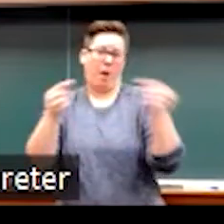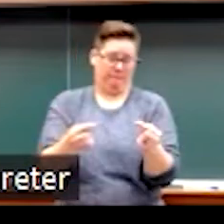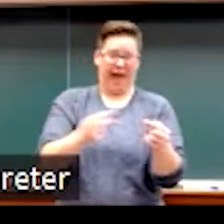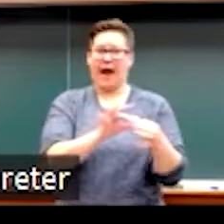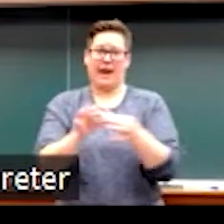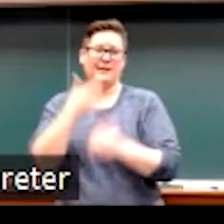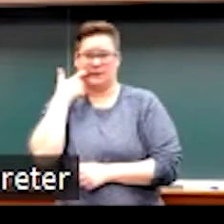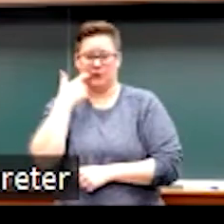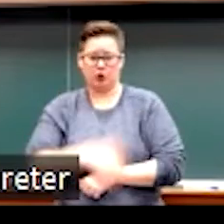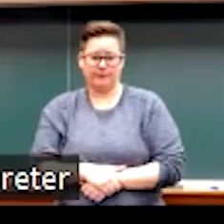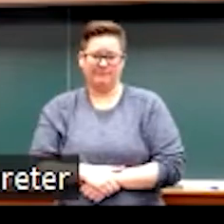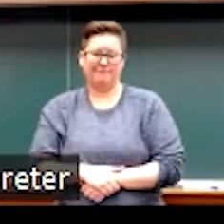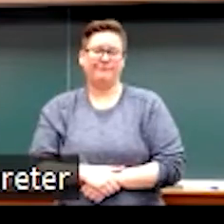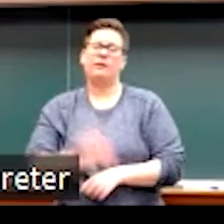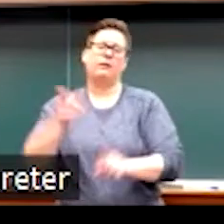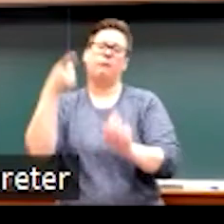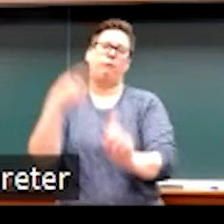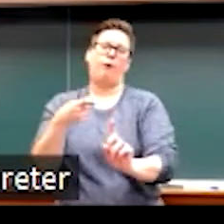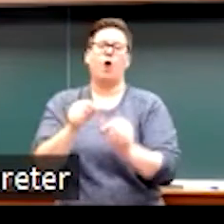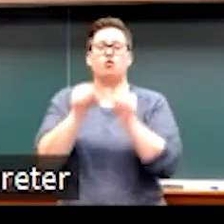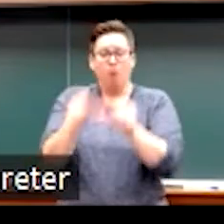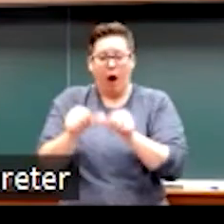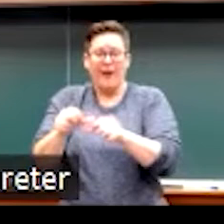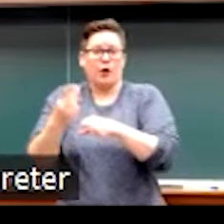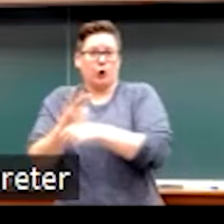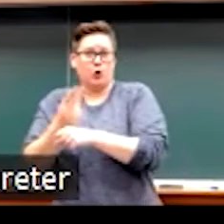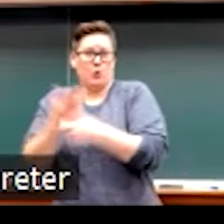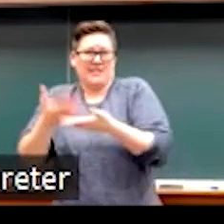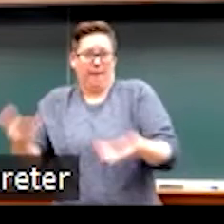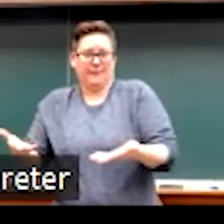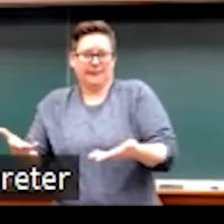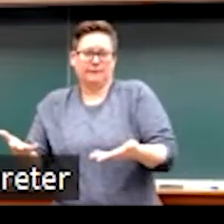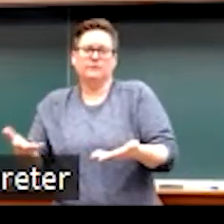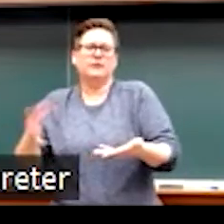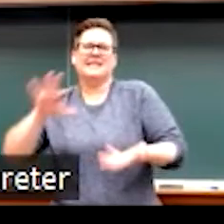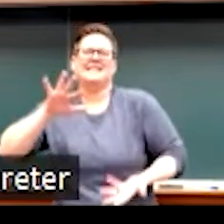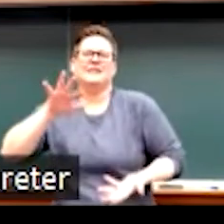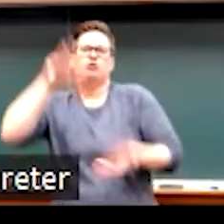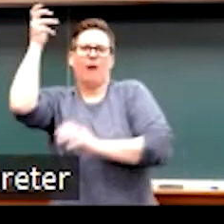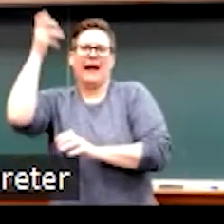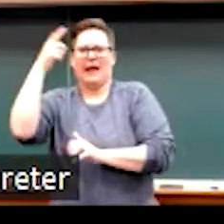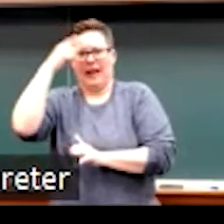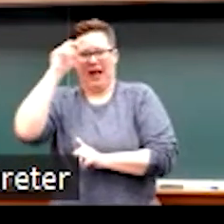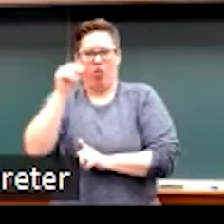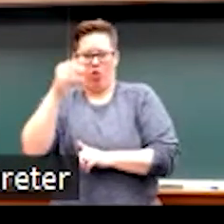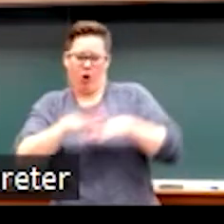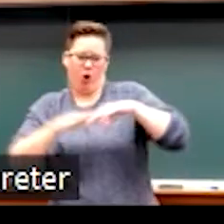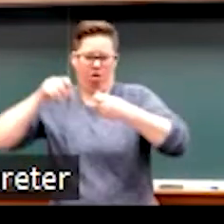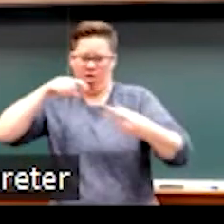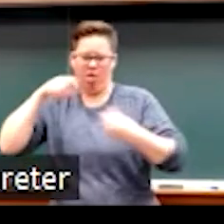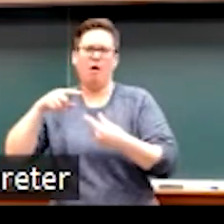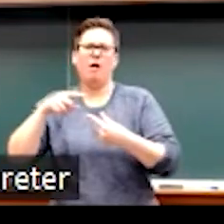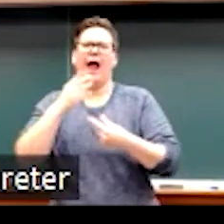addiction. Put simply, this is the idea that chronic substance use can dysregulate overlapping neural substrates